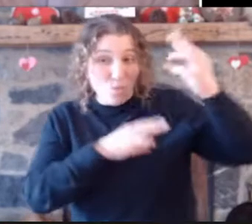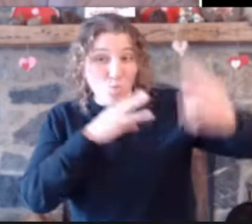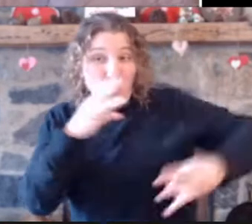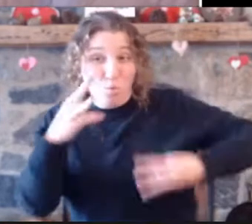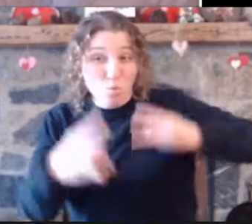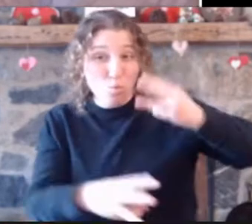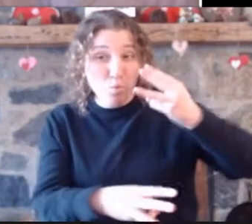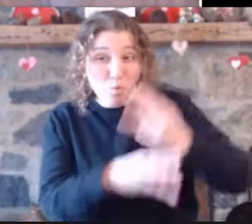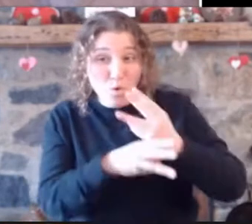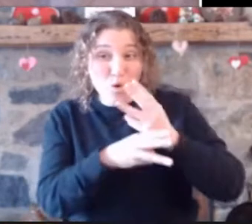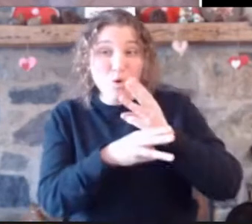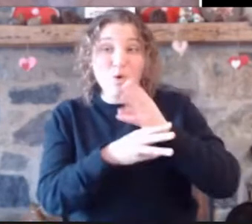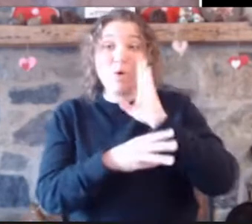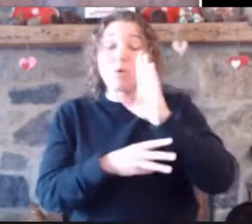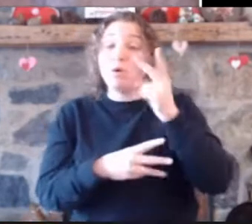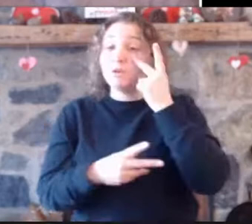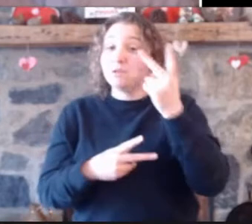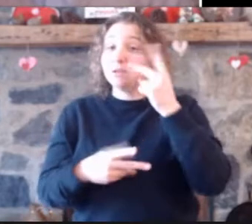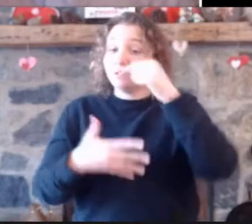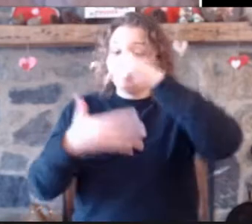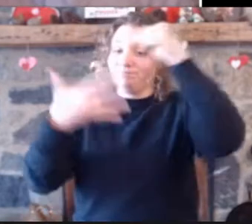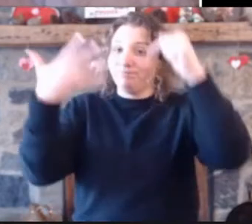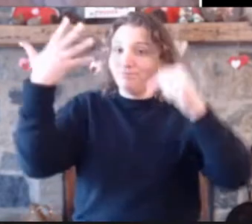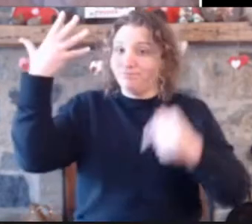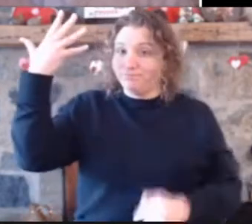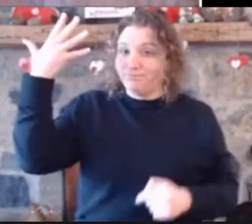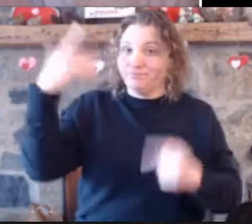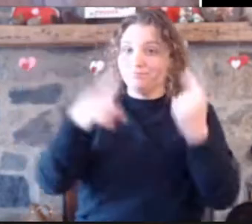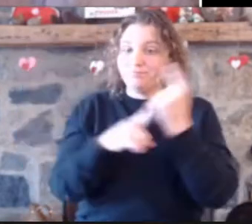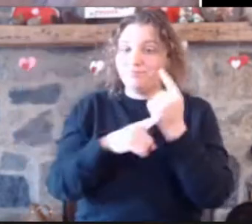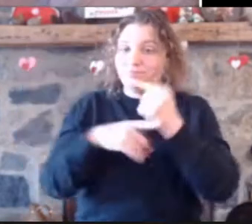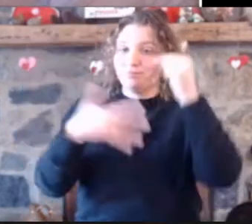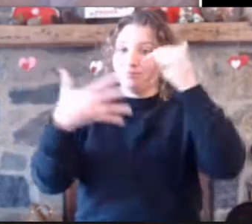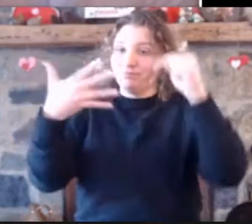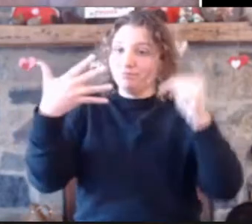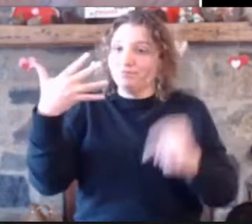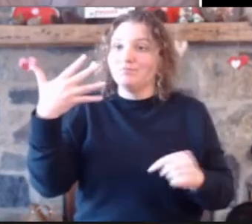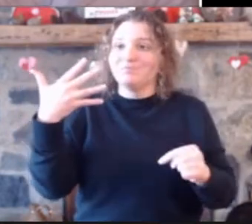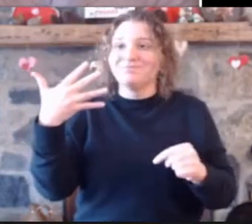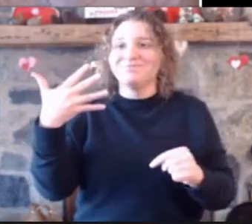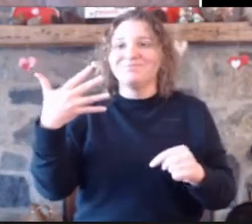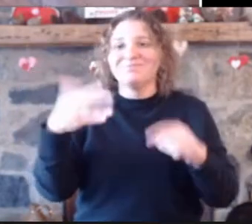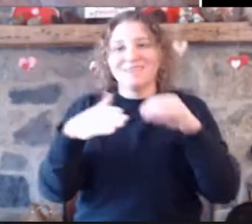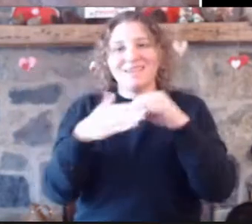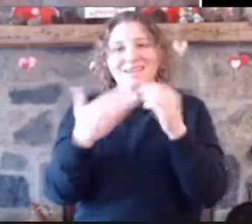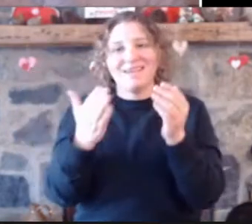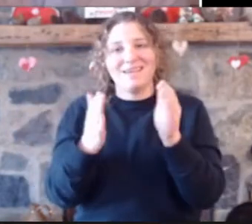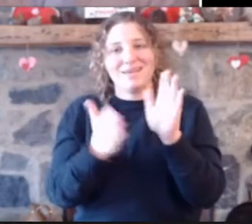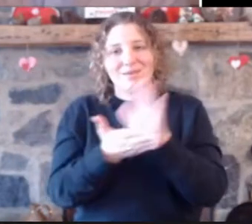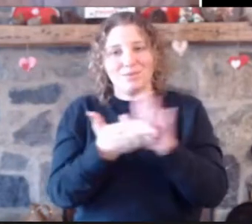in the world, you will find this column in correct order is in a textbook.